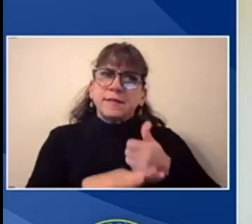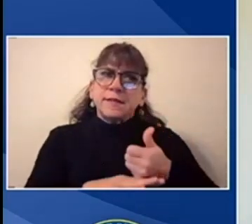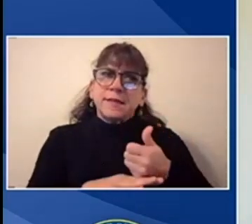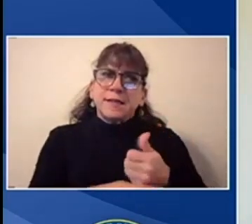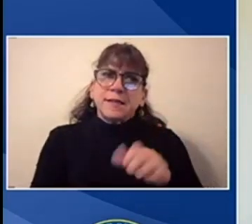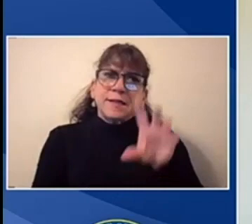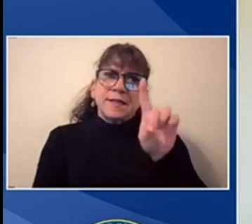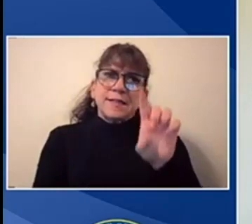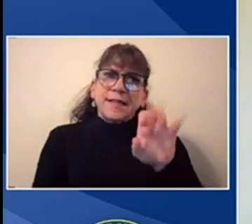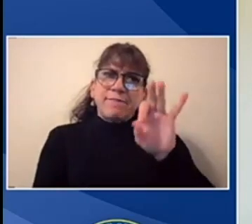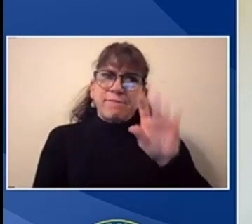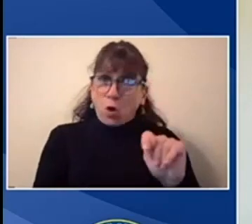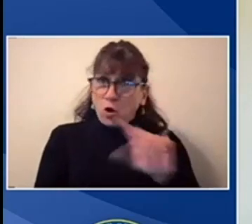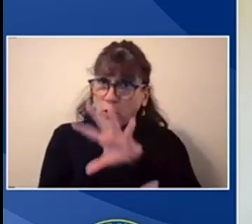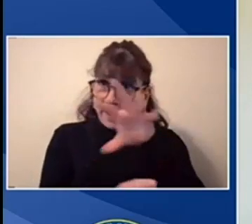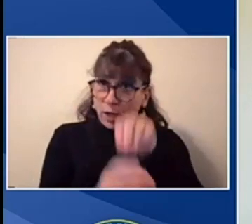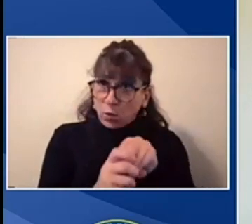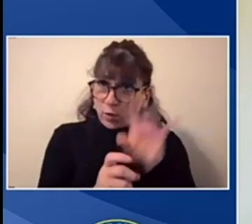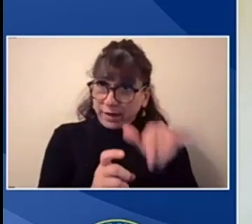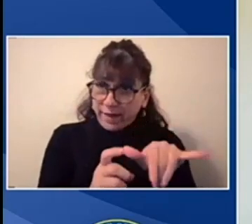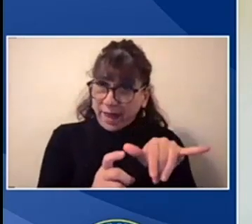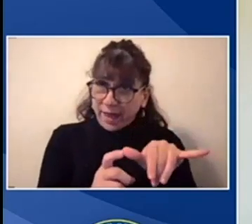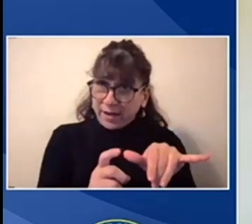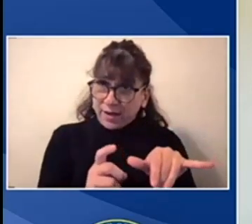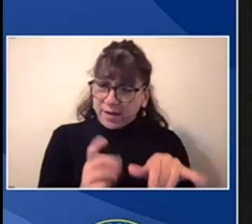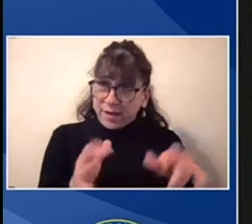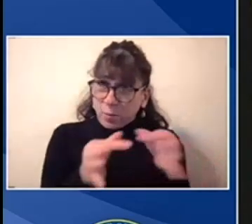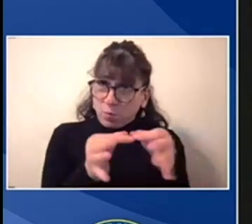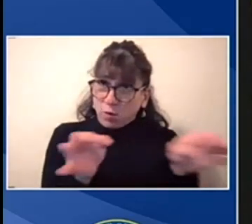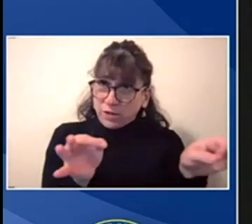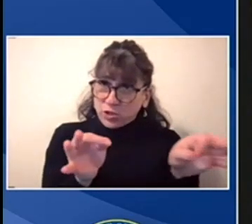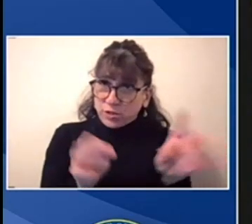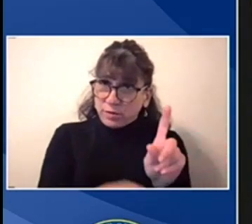included in these in this provision?